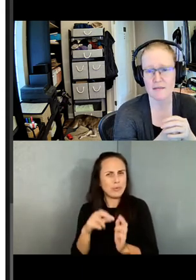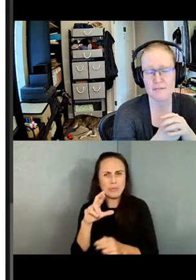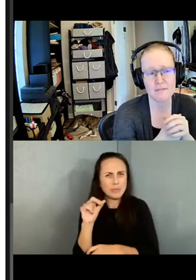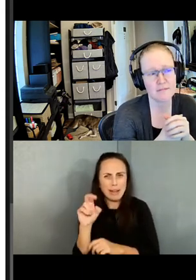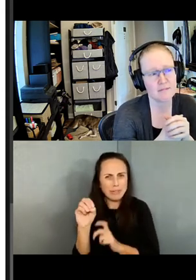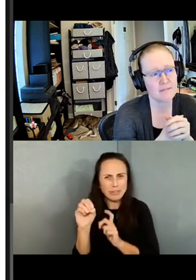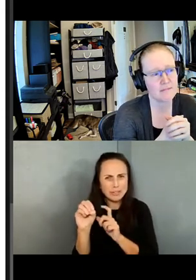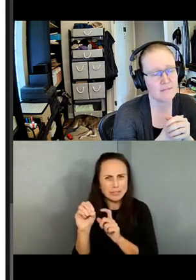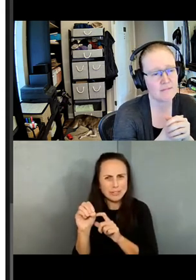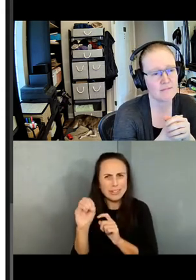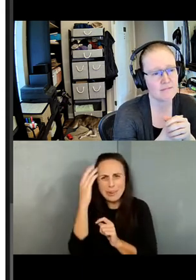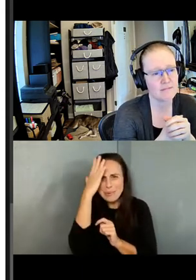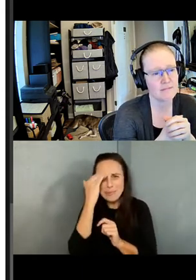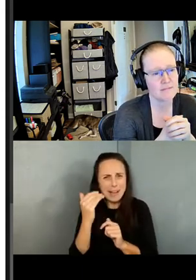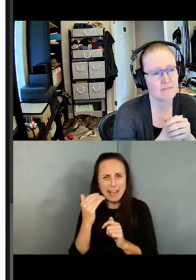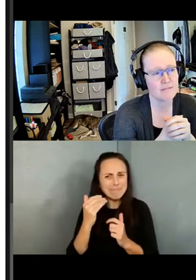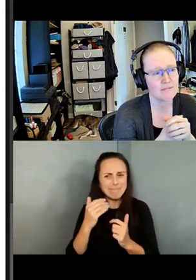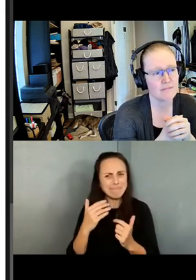not